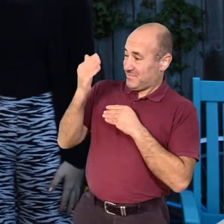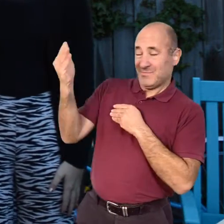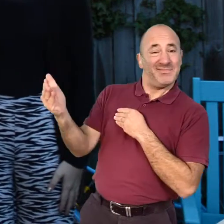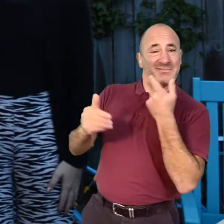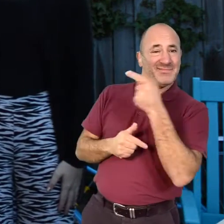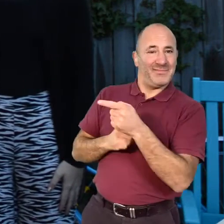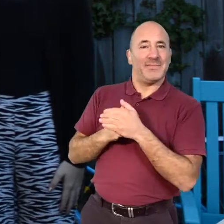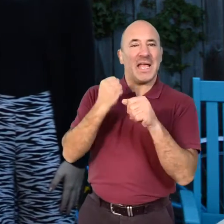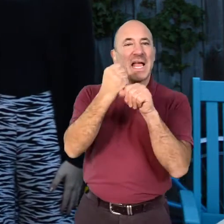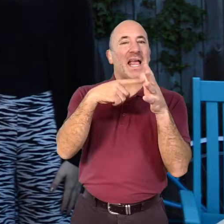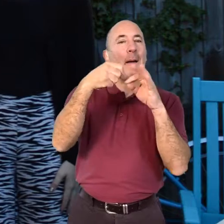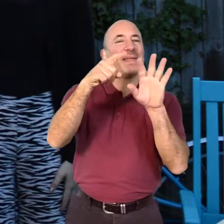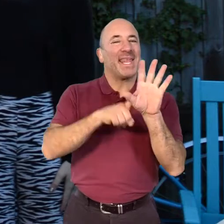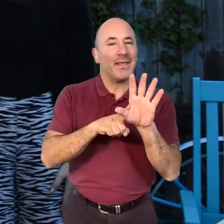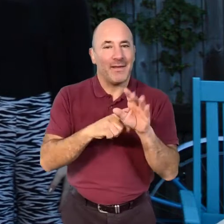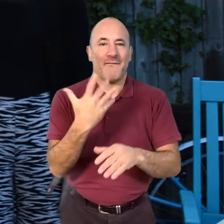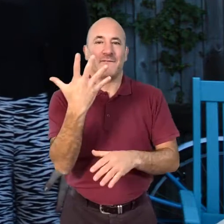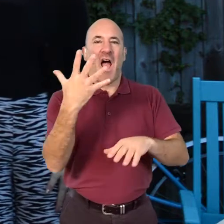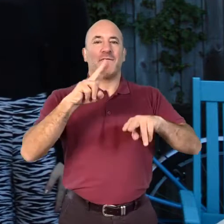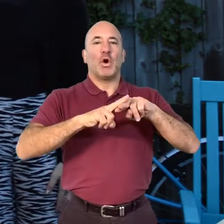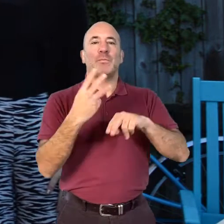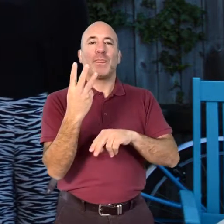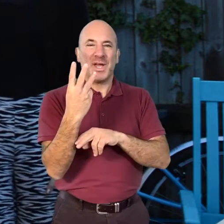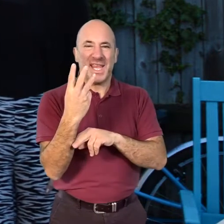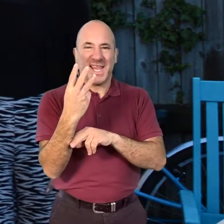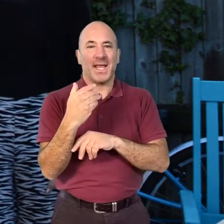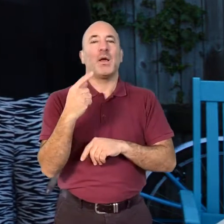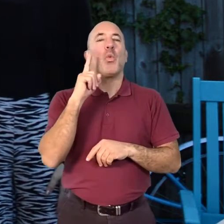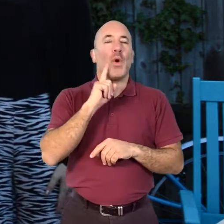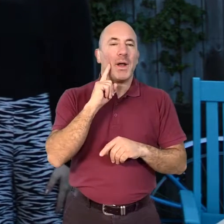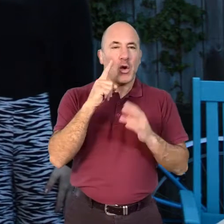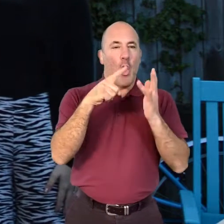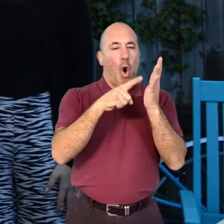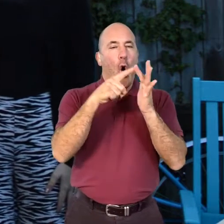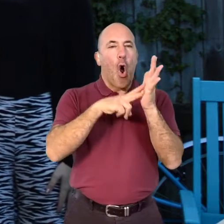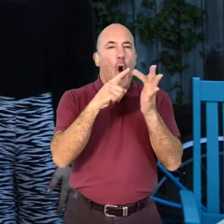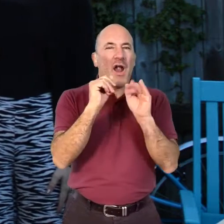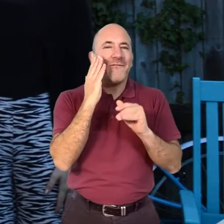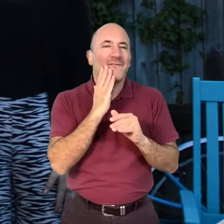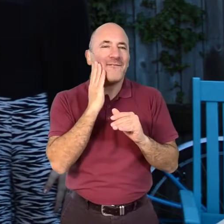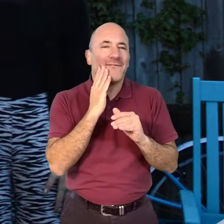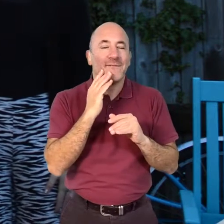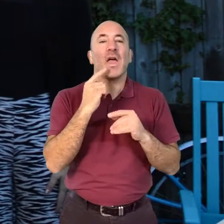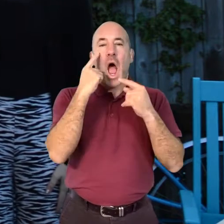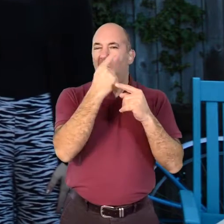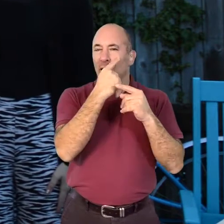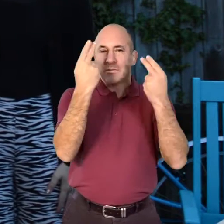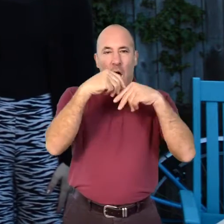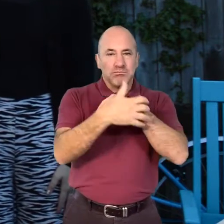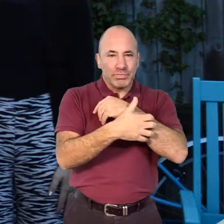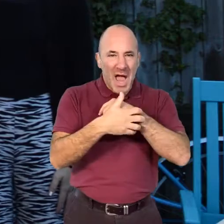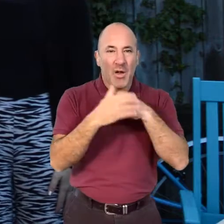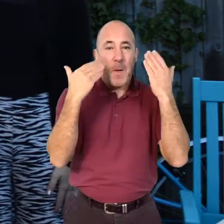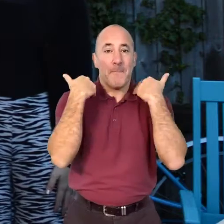Gaby. I'm a 5'3" olive skinned woman with dark brown eyes and dark brown pixie cut